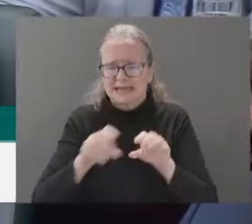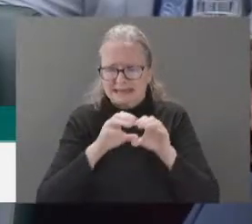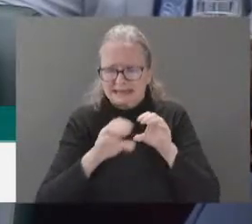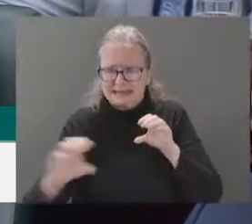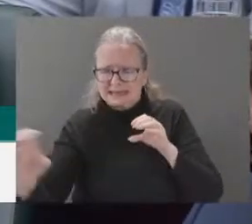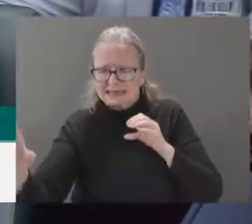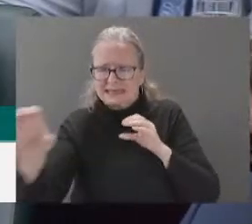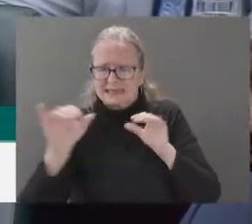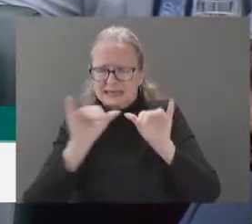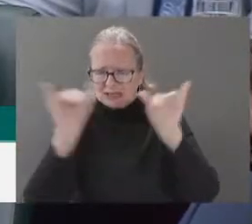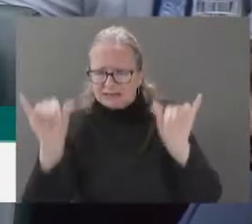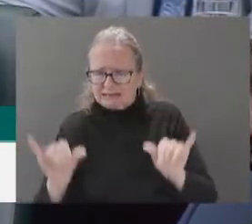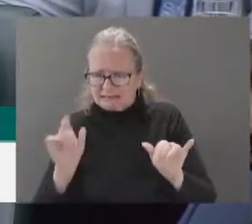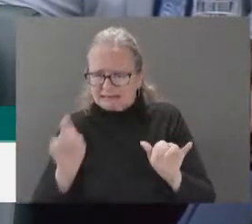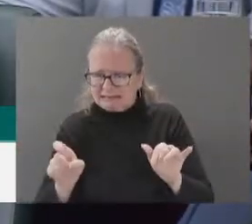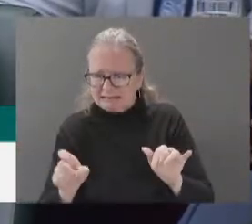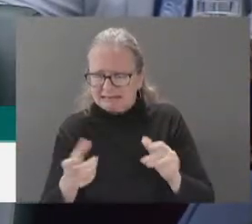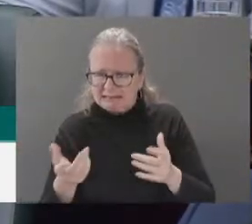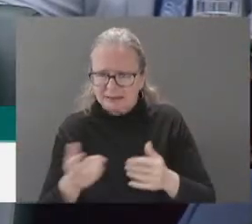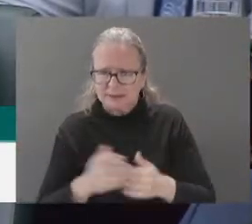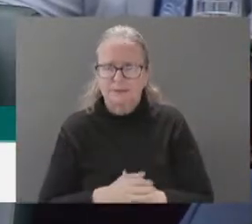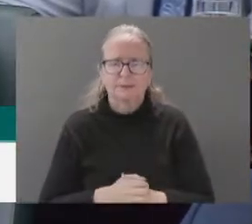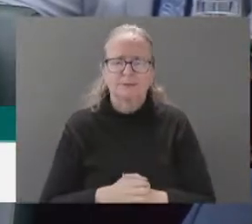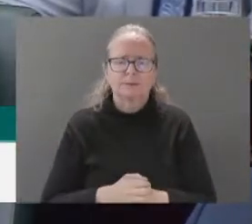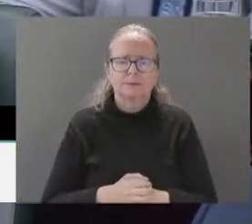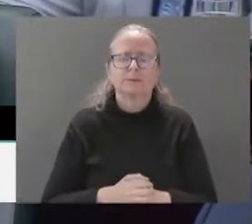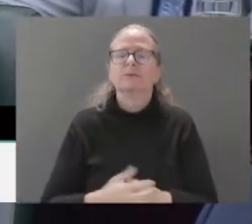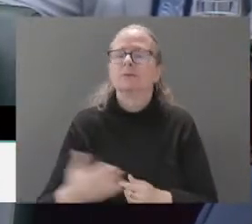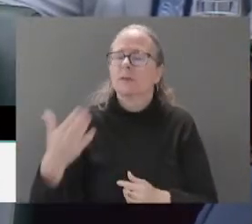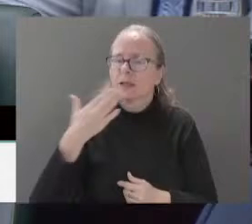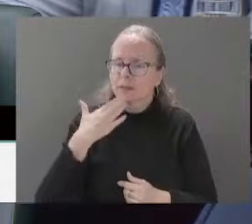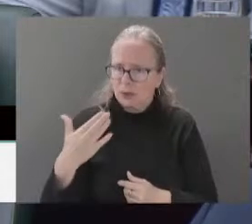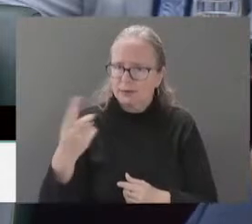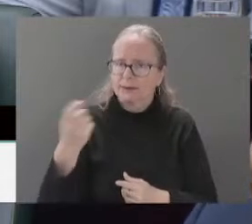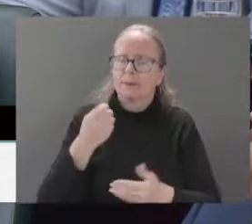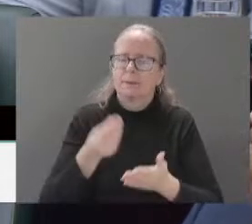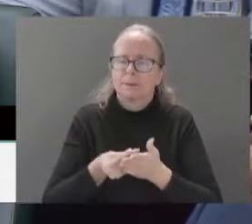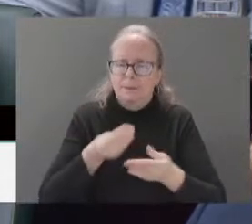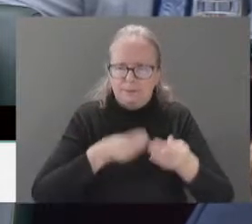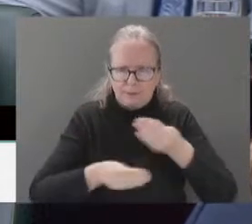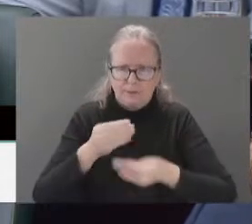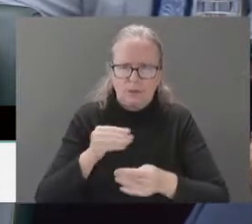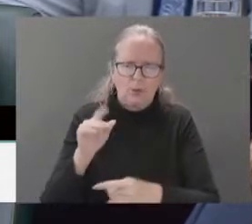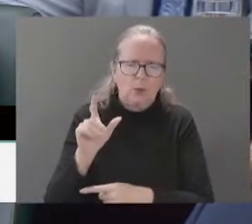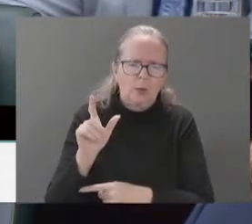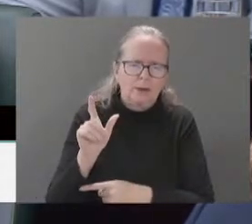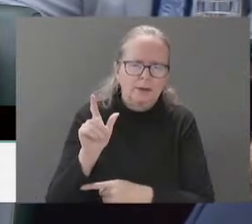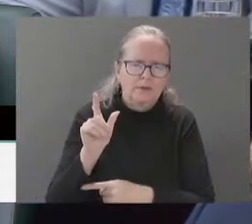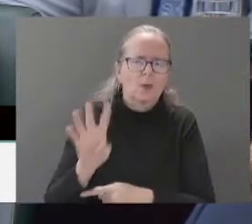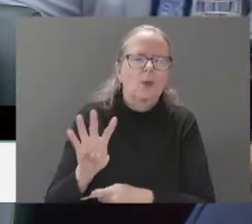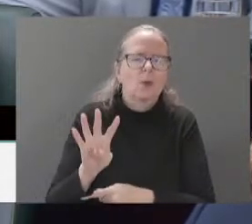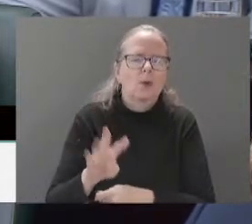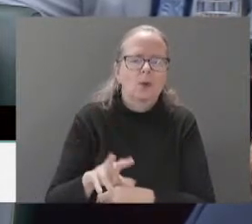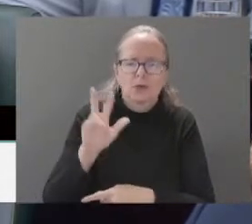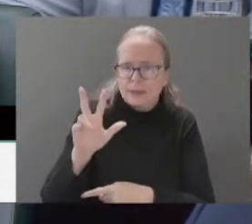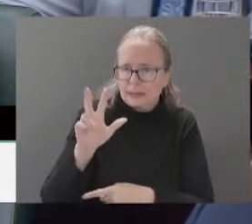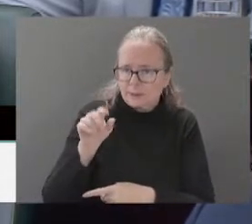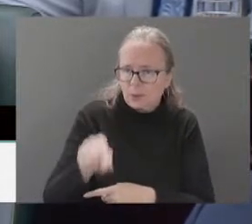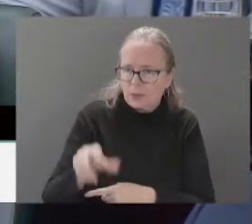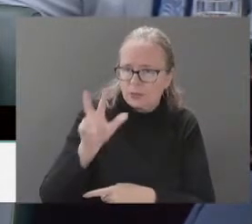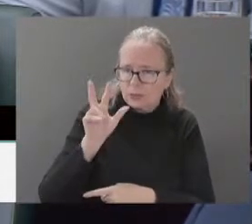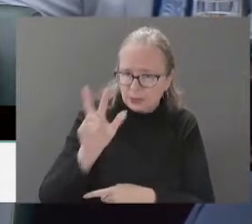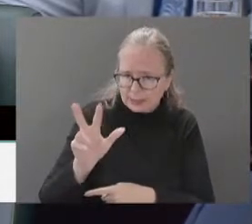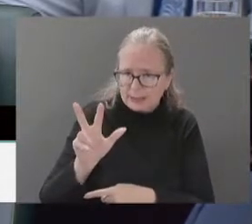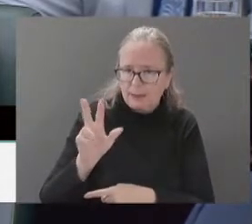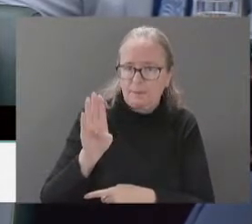Speaker and the member is absolutely right budget 24 actually invest $3.3 billion for the planning engineering and Road improvements and our